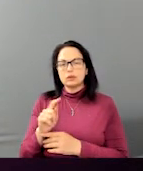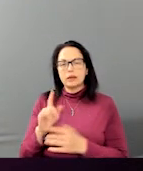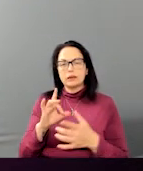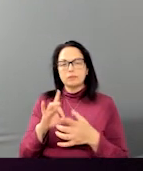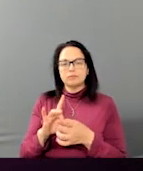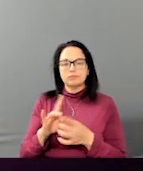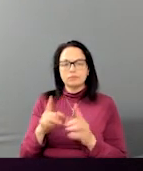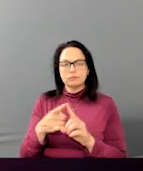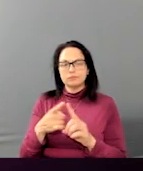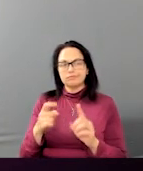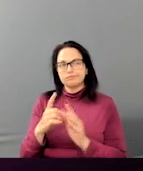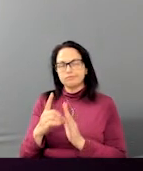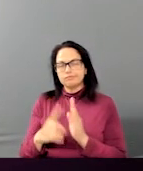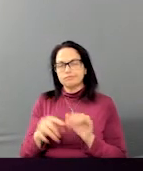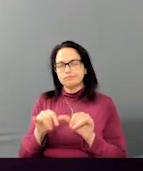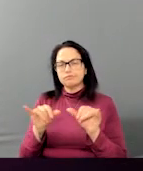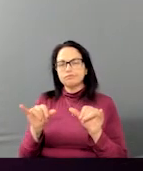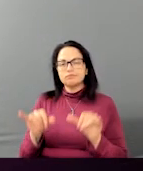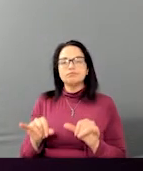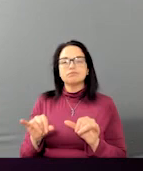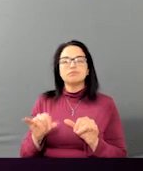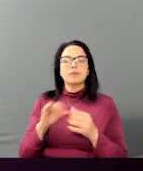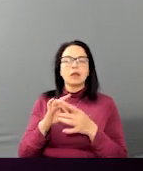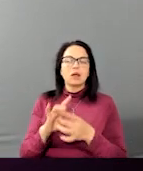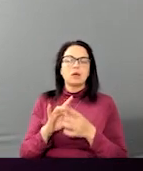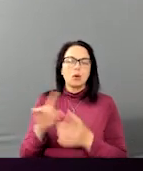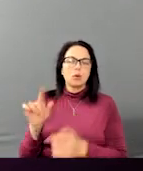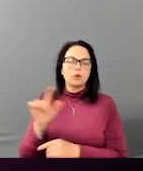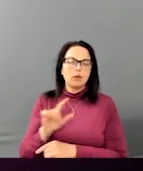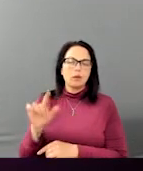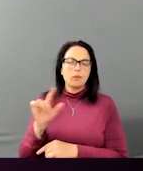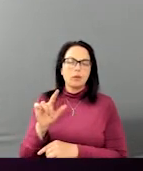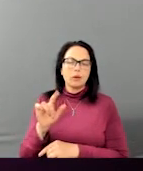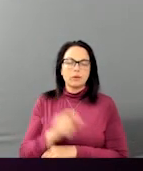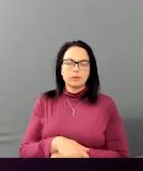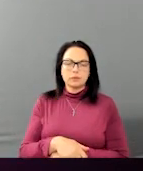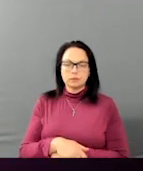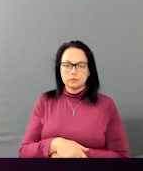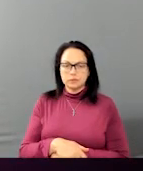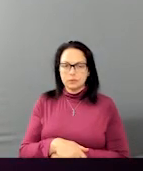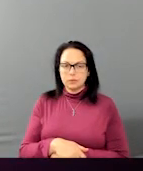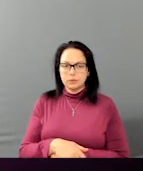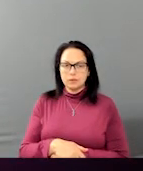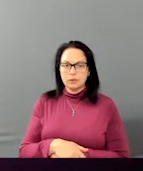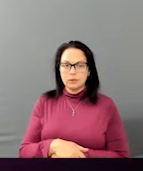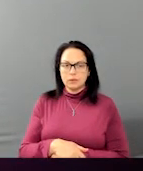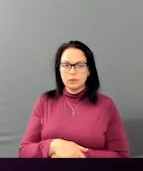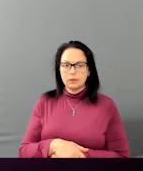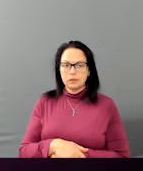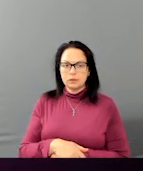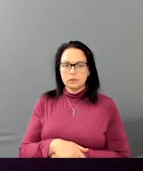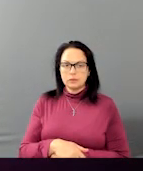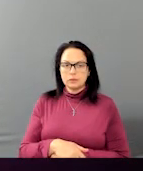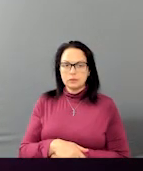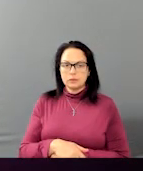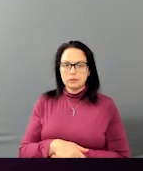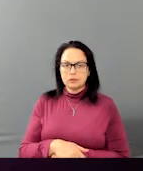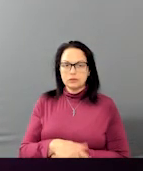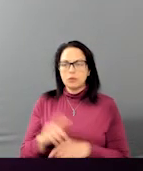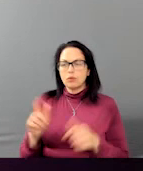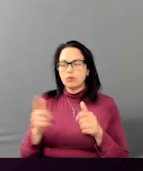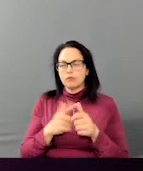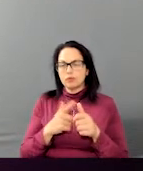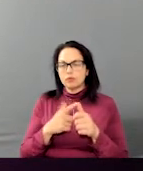from our design system, our component library. So the first one, it takes a name prop, and